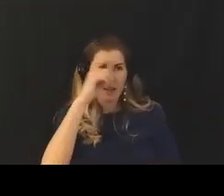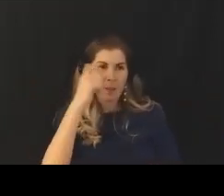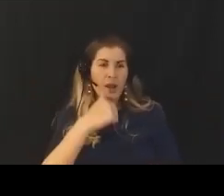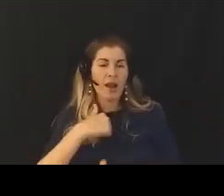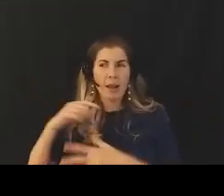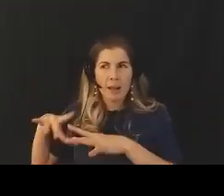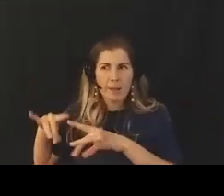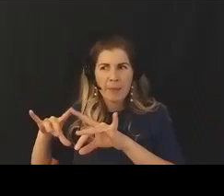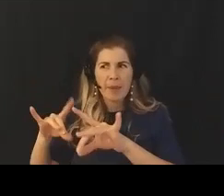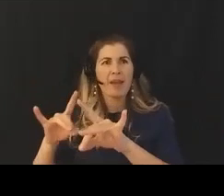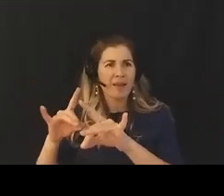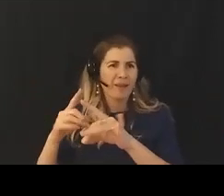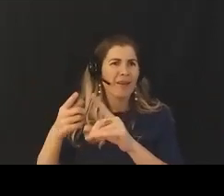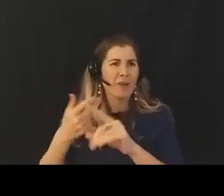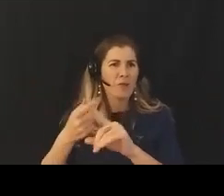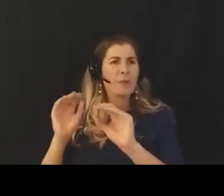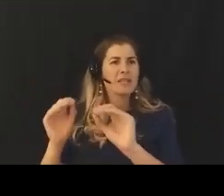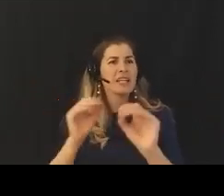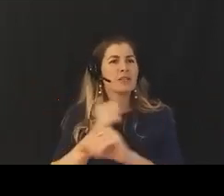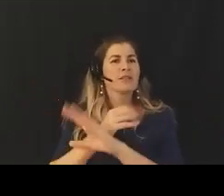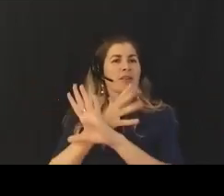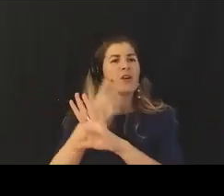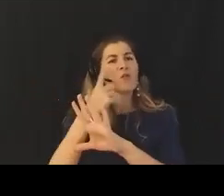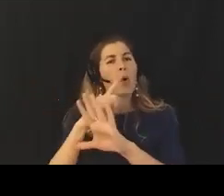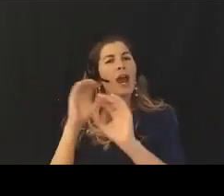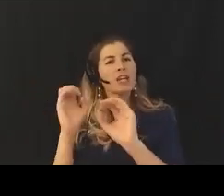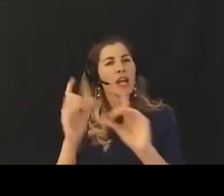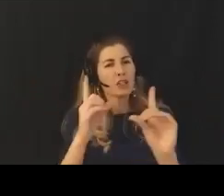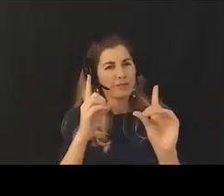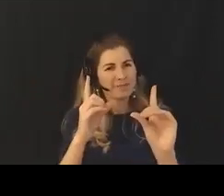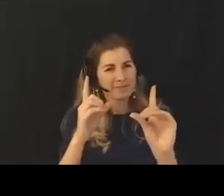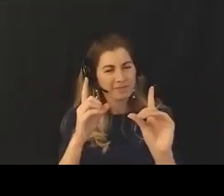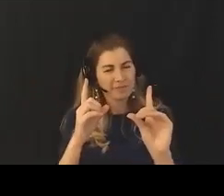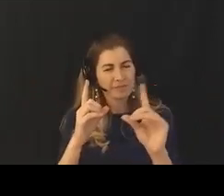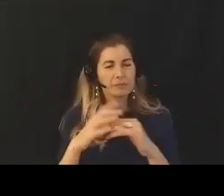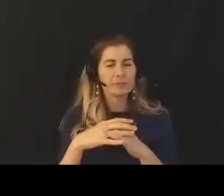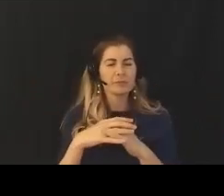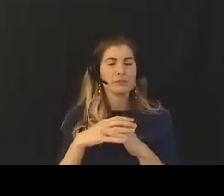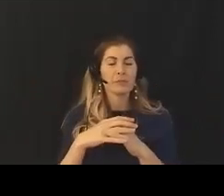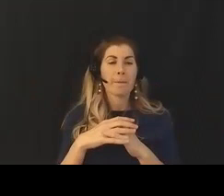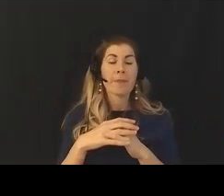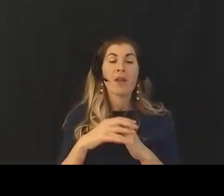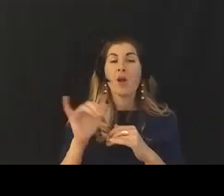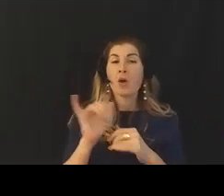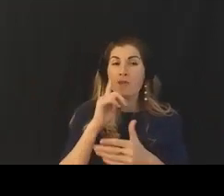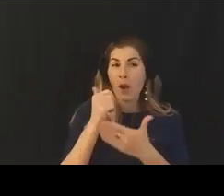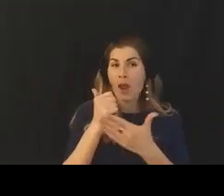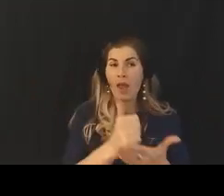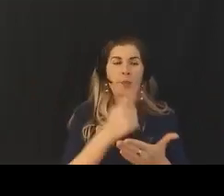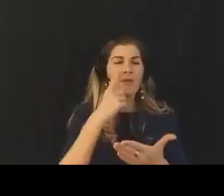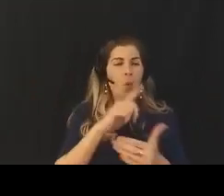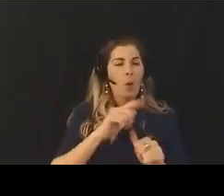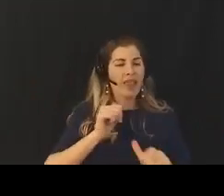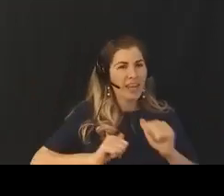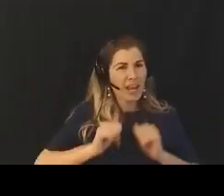things virtually on an educational aspect, and also on a theatrical production aspect of